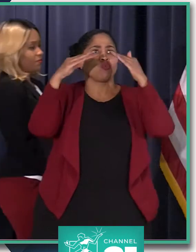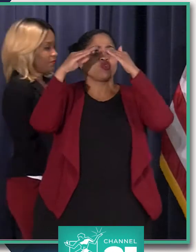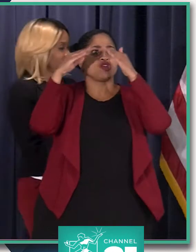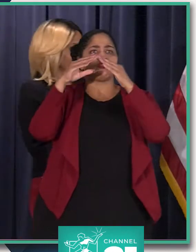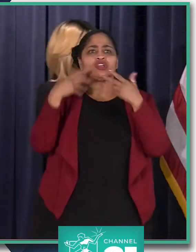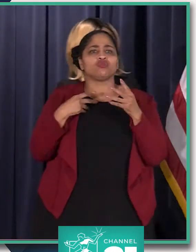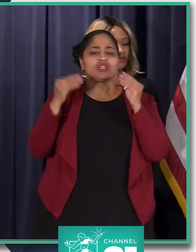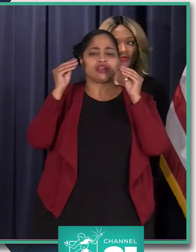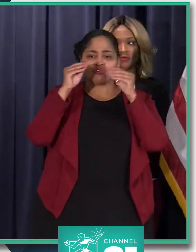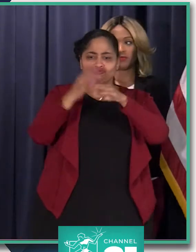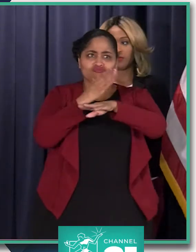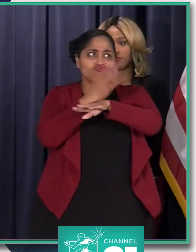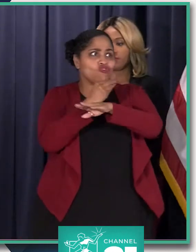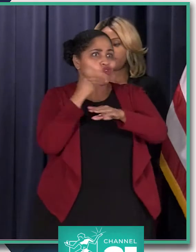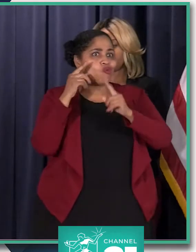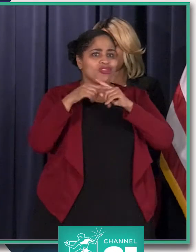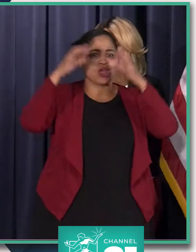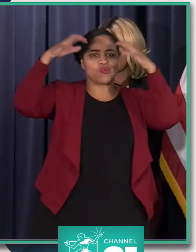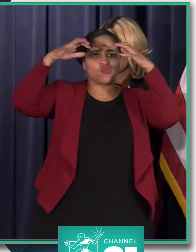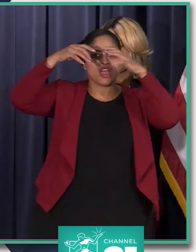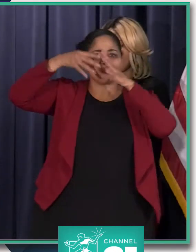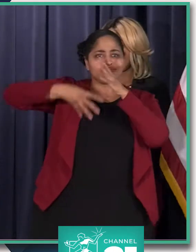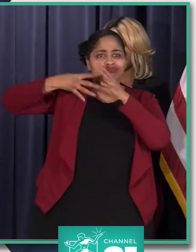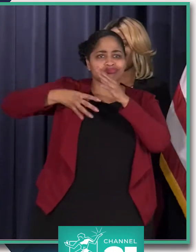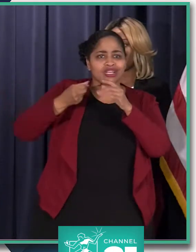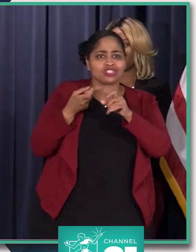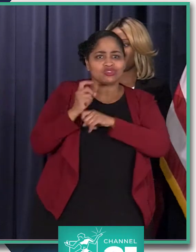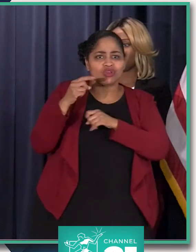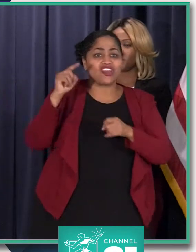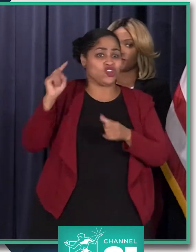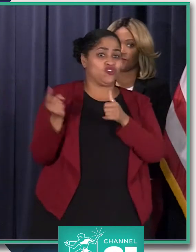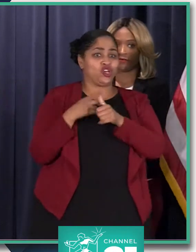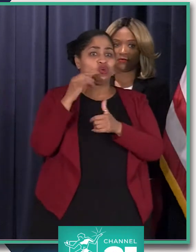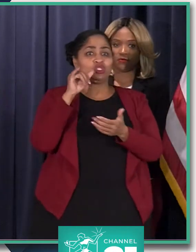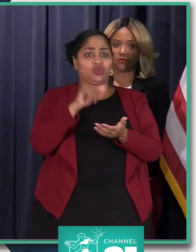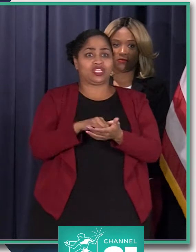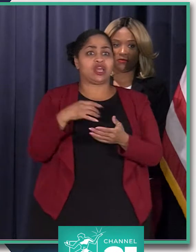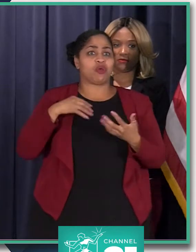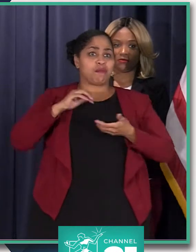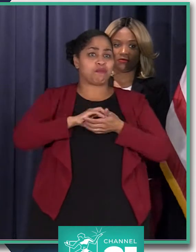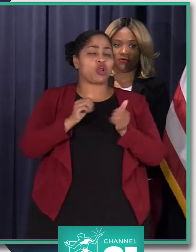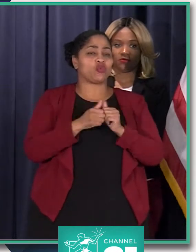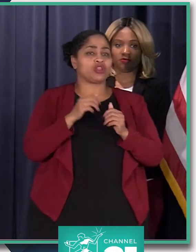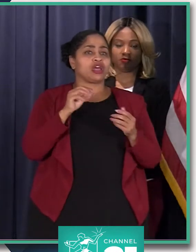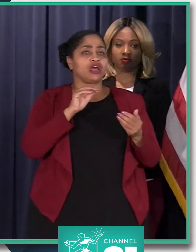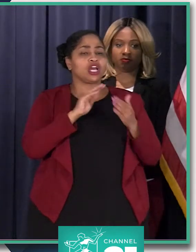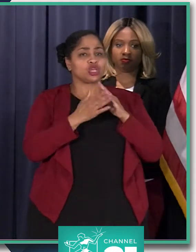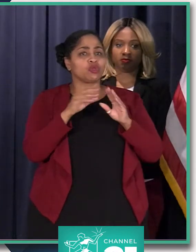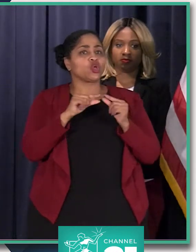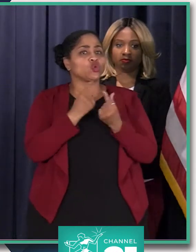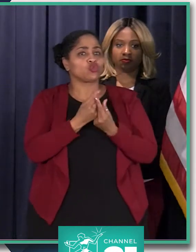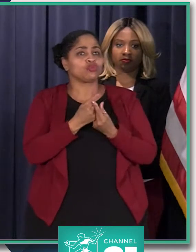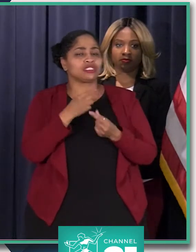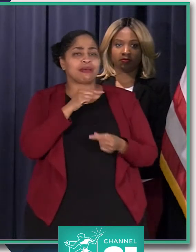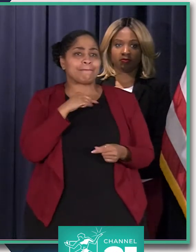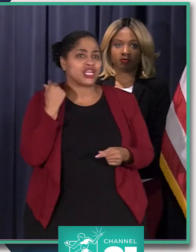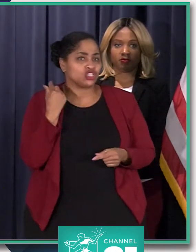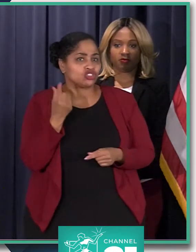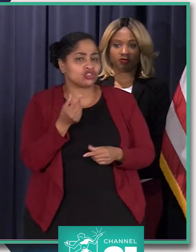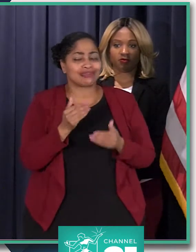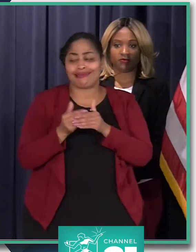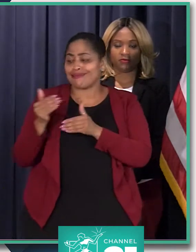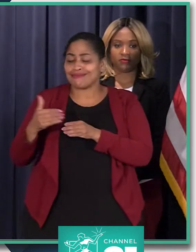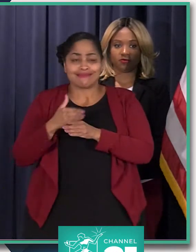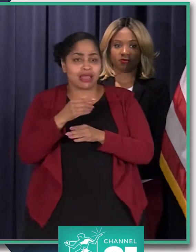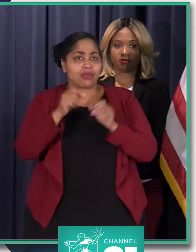in and destroy it. This is what we're going to do first. And we're going to partner with community groups, ministers,